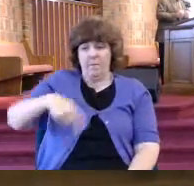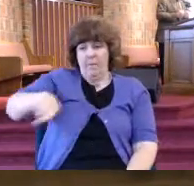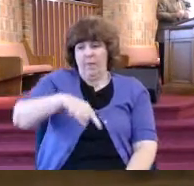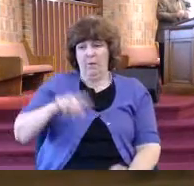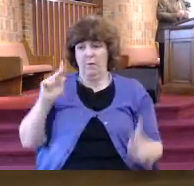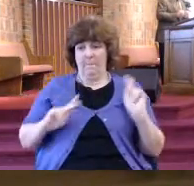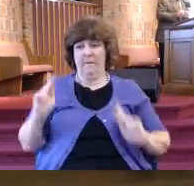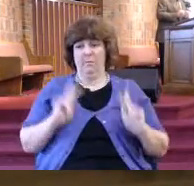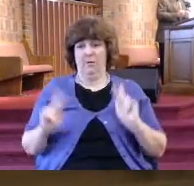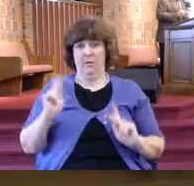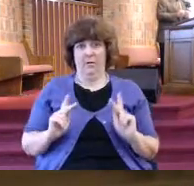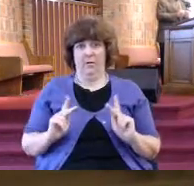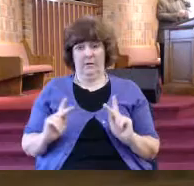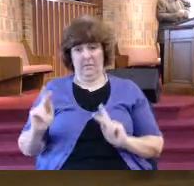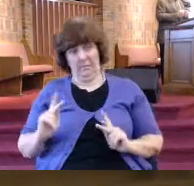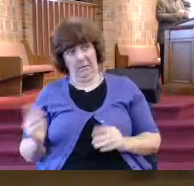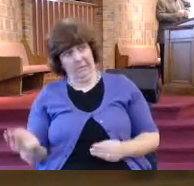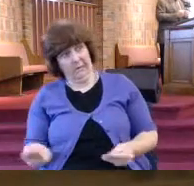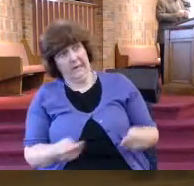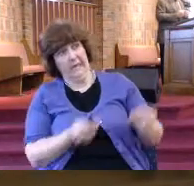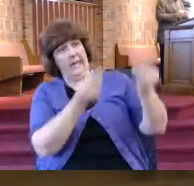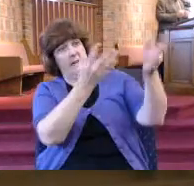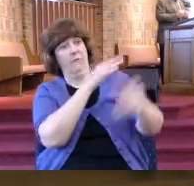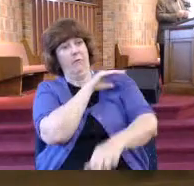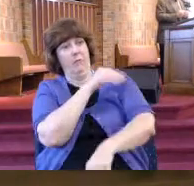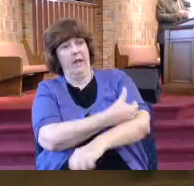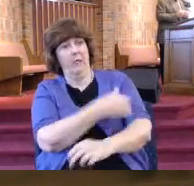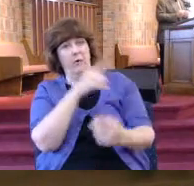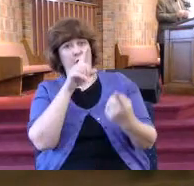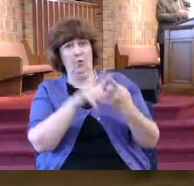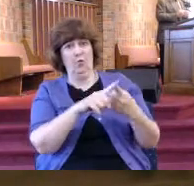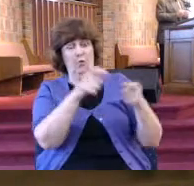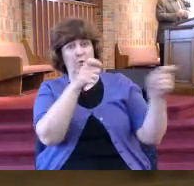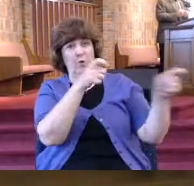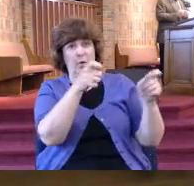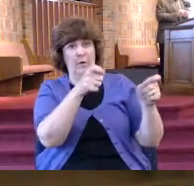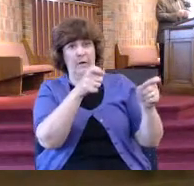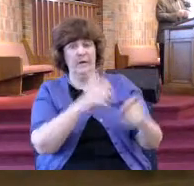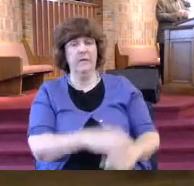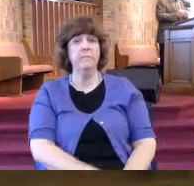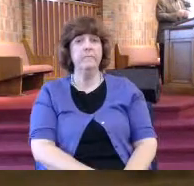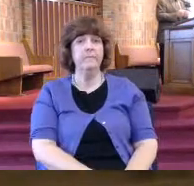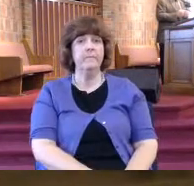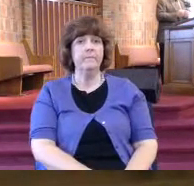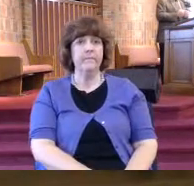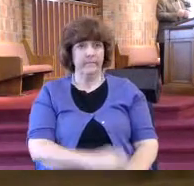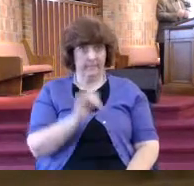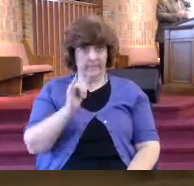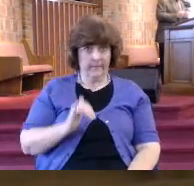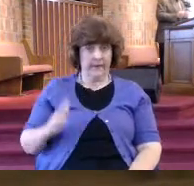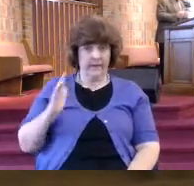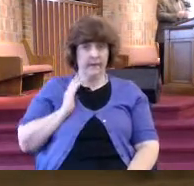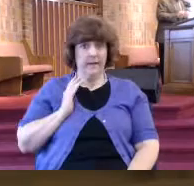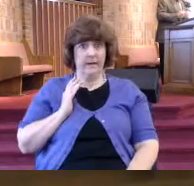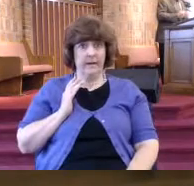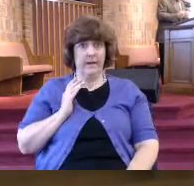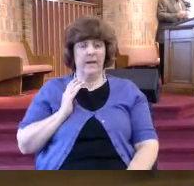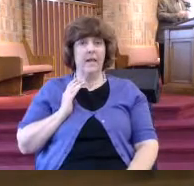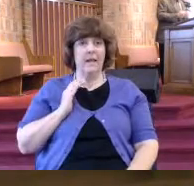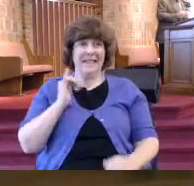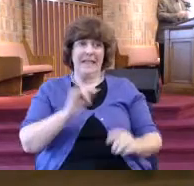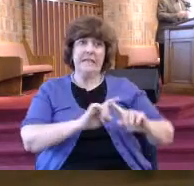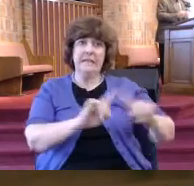governed. Now, that concept is not held by most governments around the